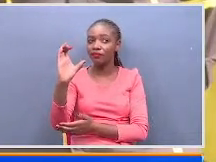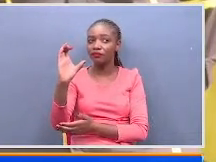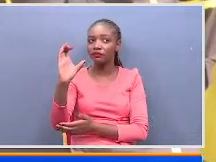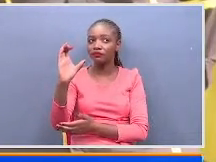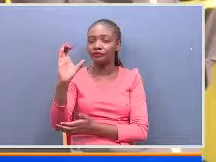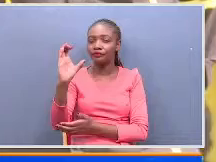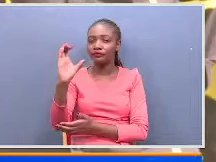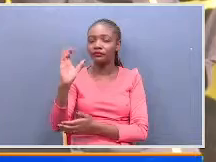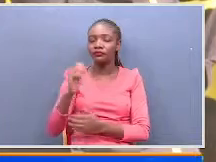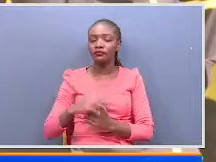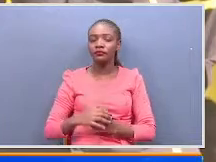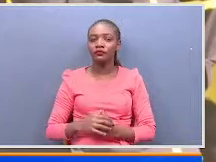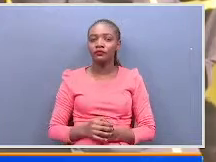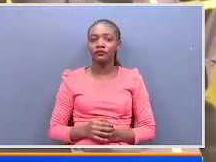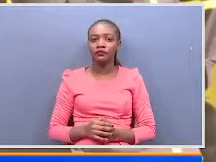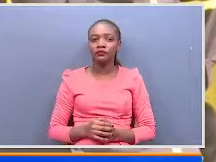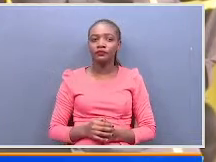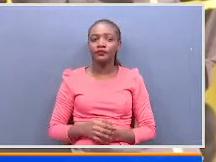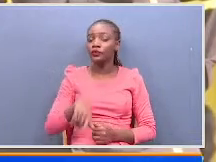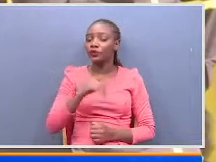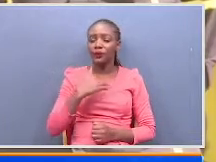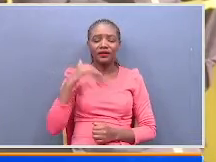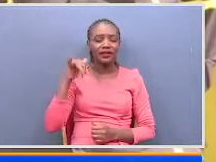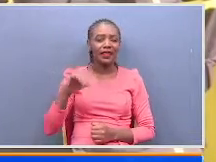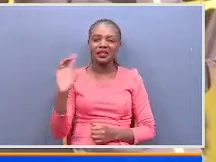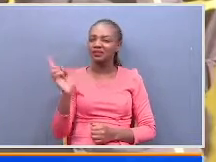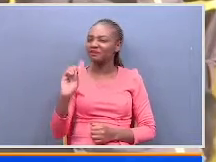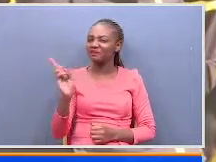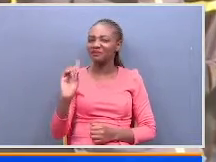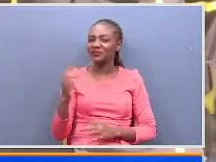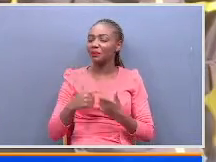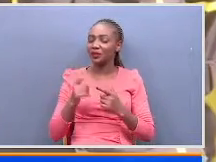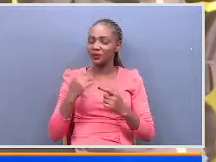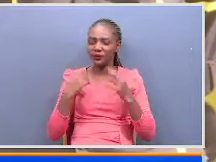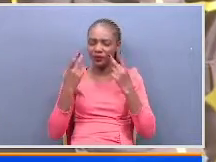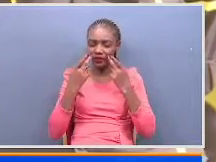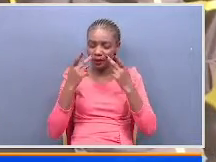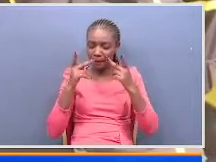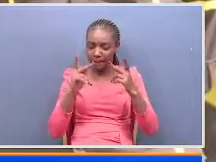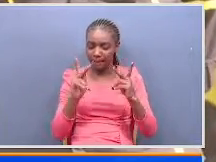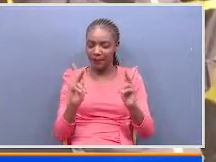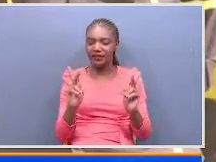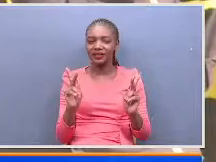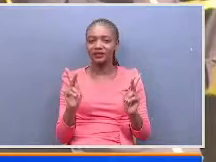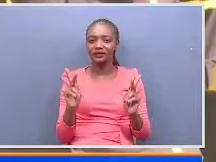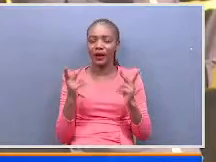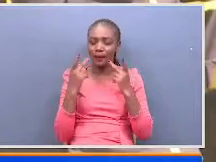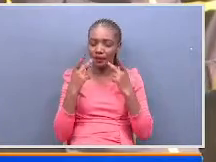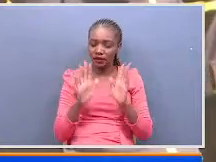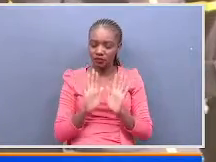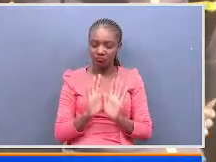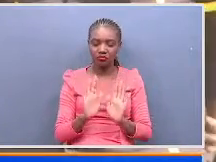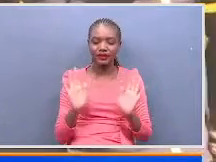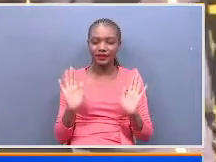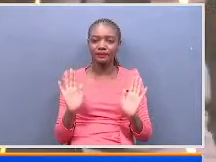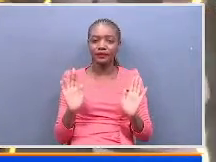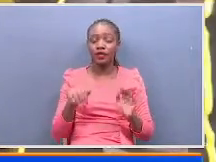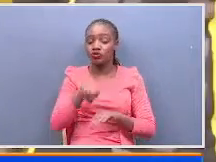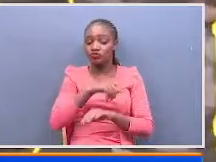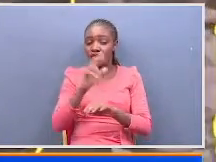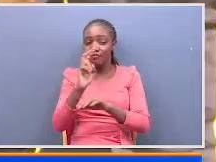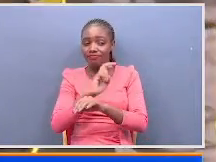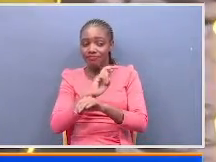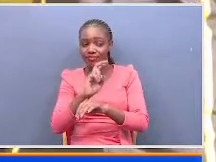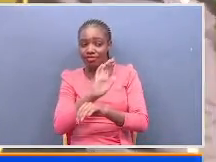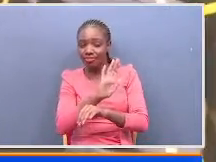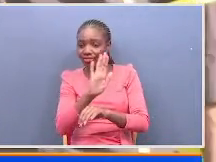Don't make your place in ICC. We are watching you. You will carry the cross. Uhuru Kenyatta